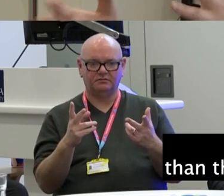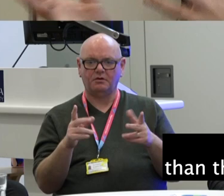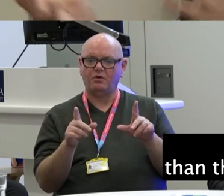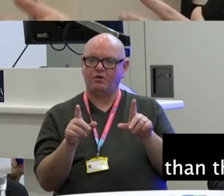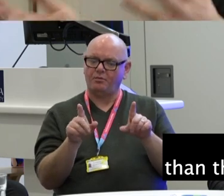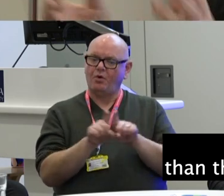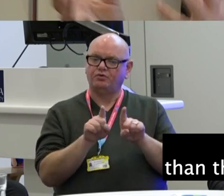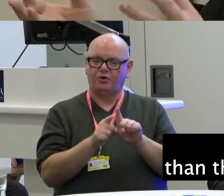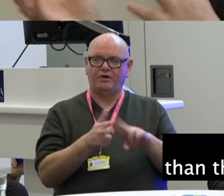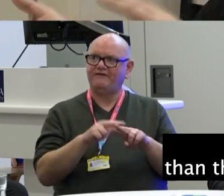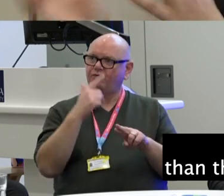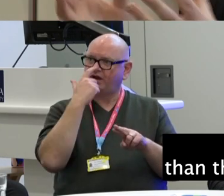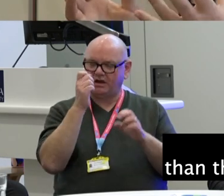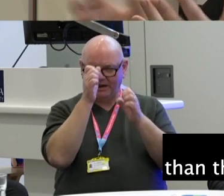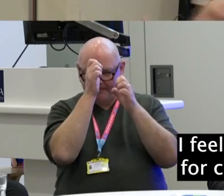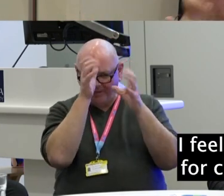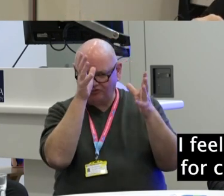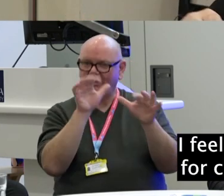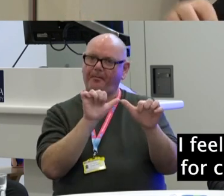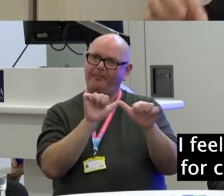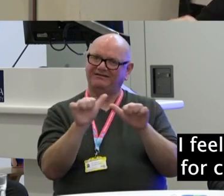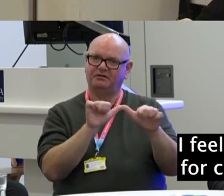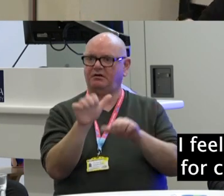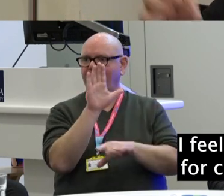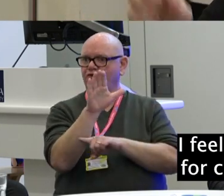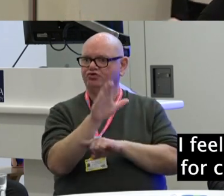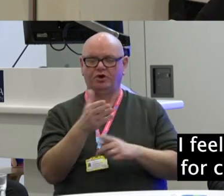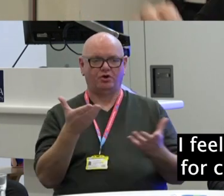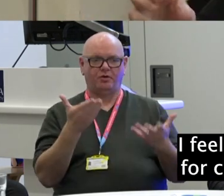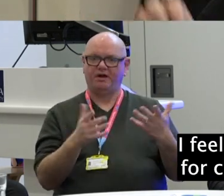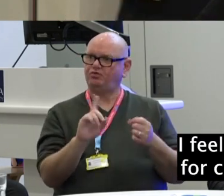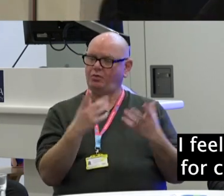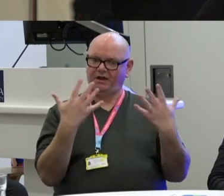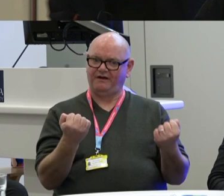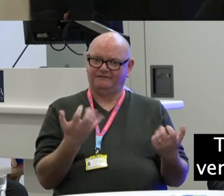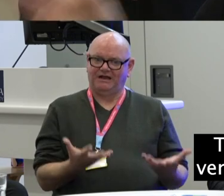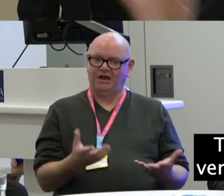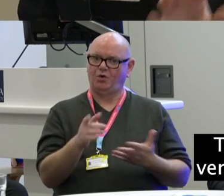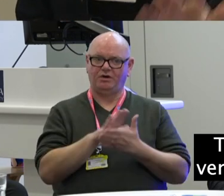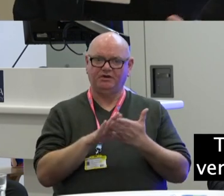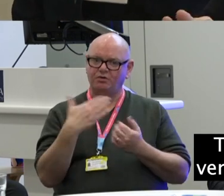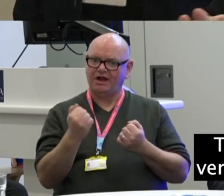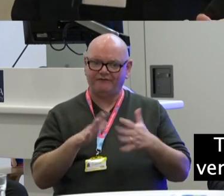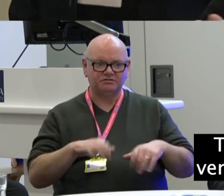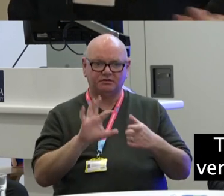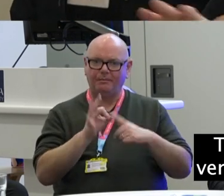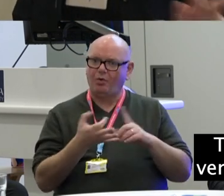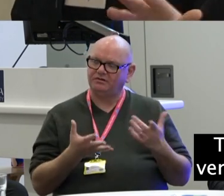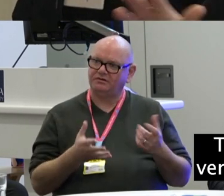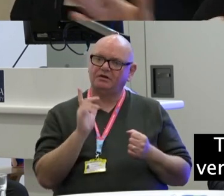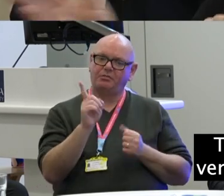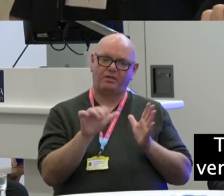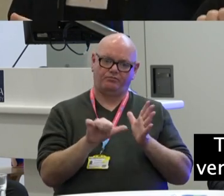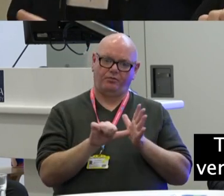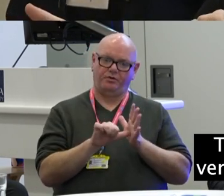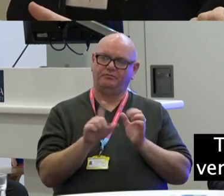imagine better futures than the one we currently have, then I feel like we have a starting point for change that's more collective. The problem is that it's very